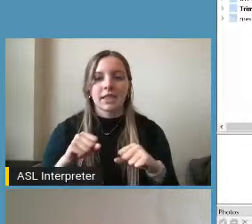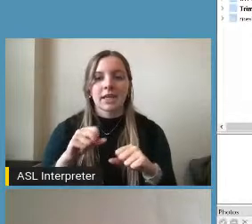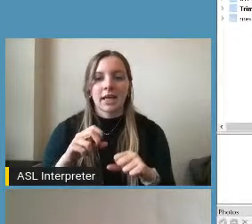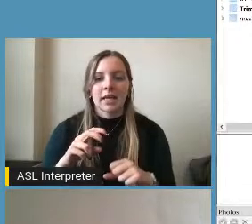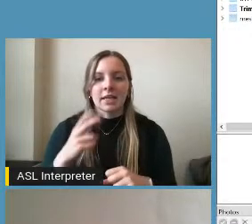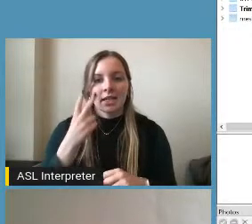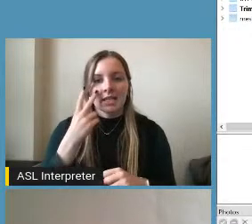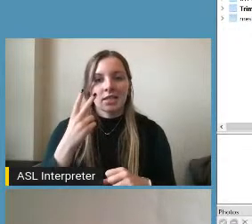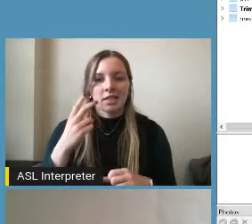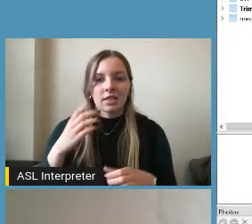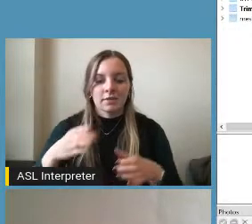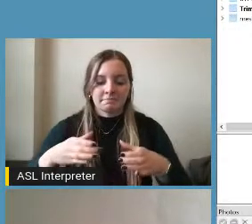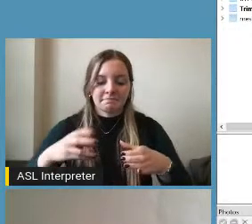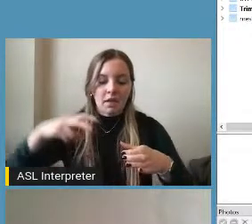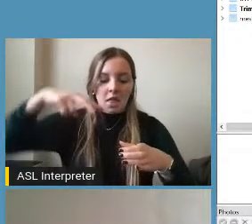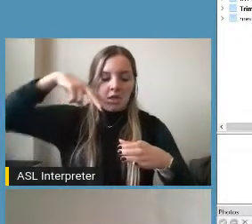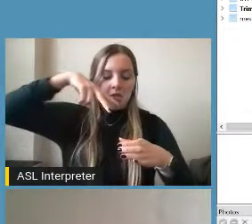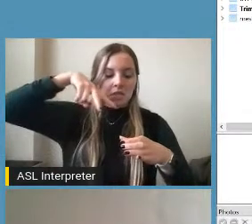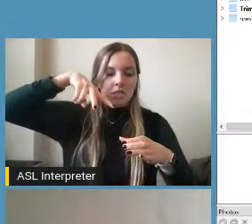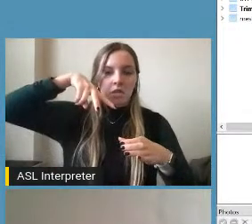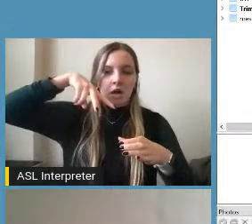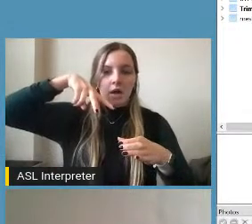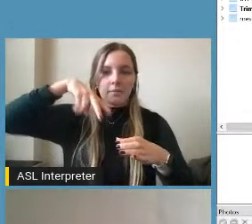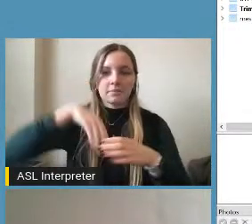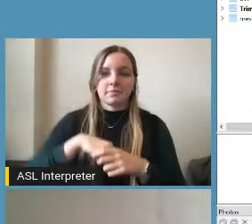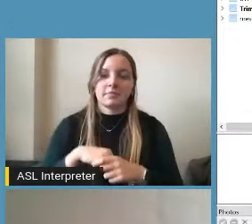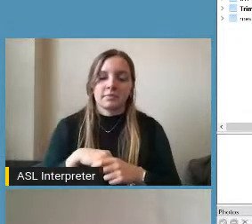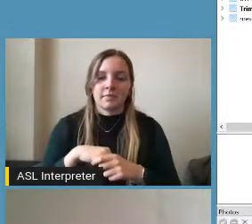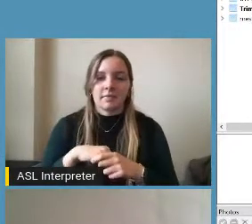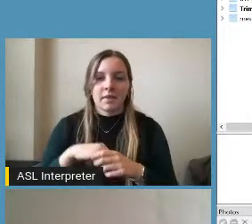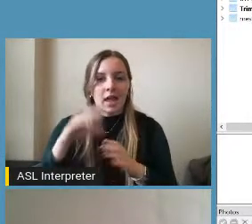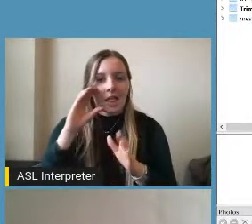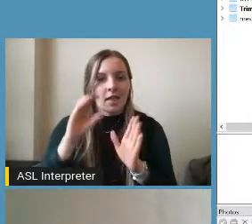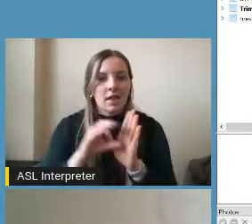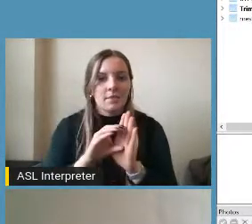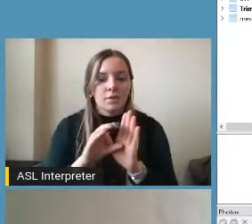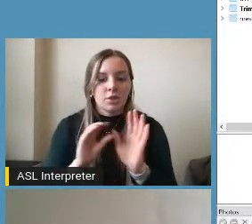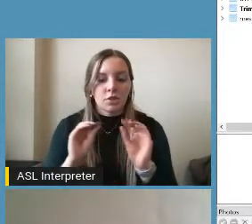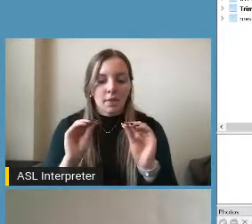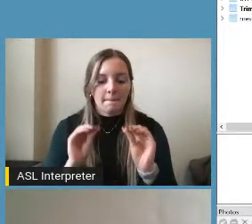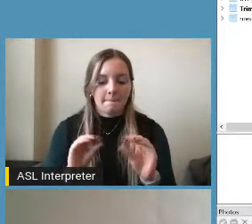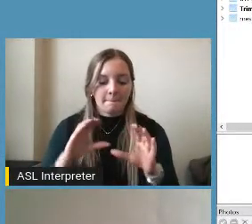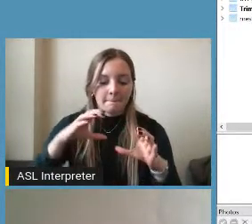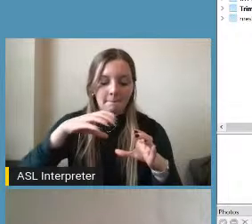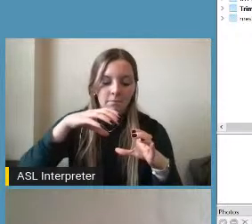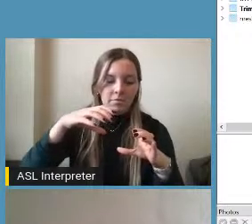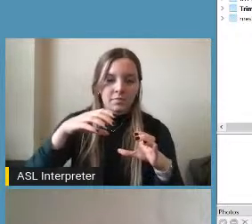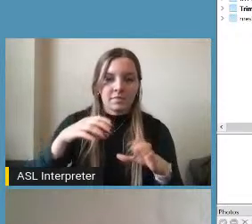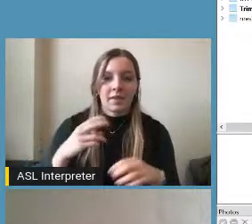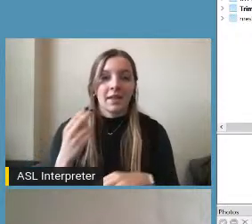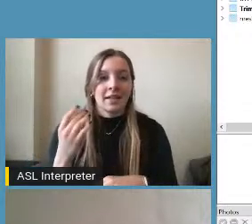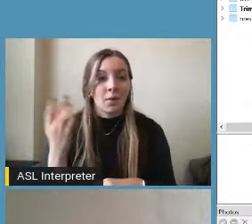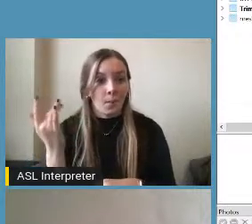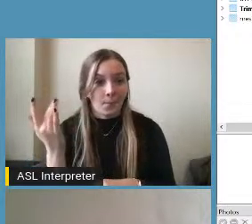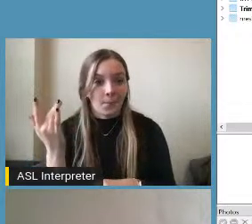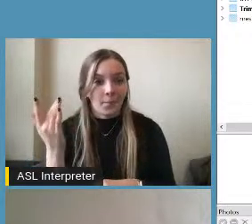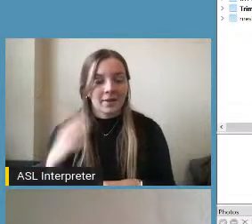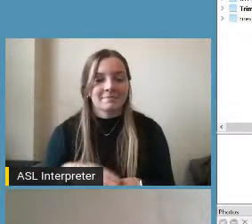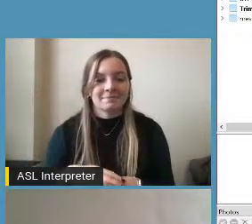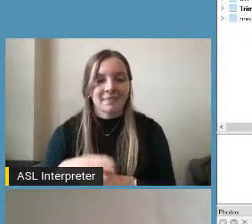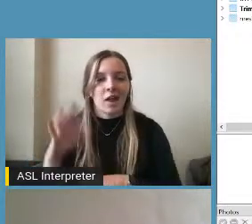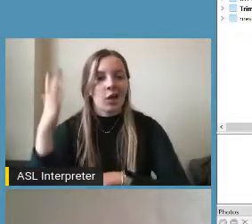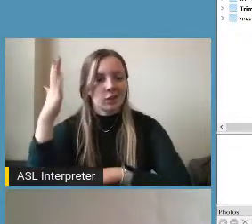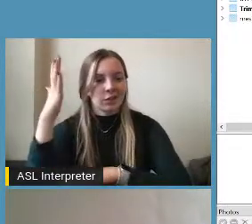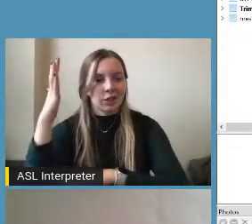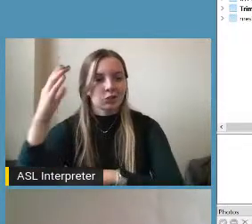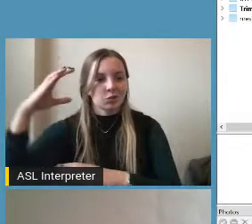a place where the images are up high and then they kind of drop down right here. That's because of that tree. We couldn't get the camera over here, but we still